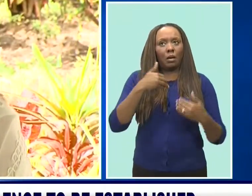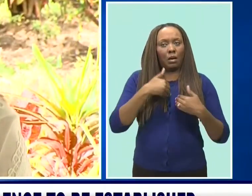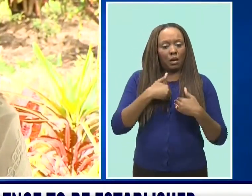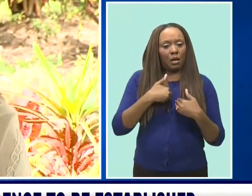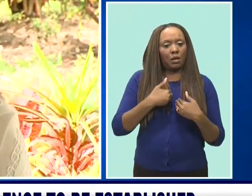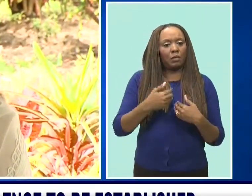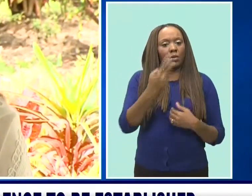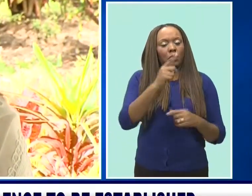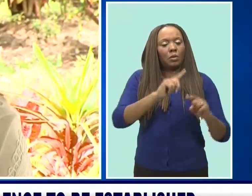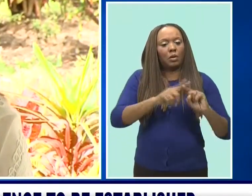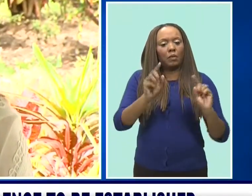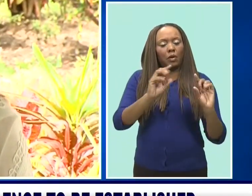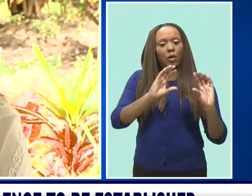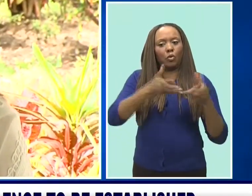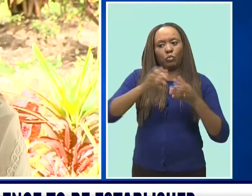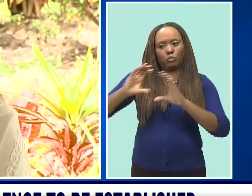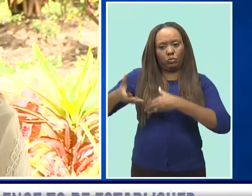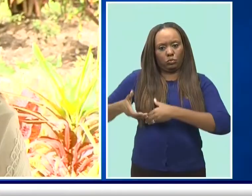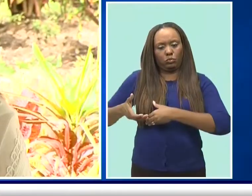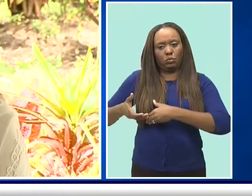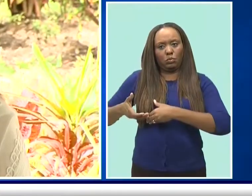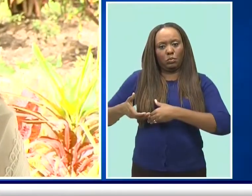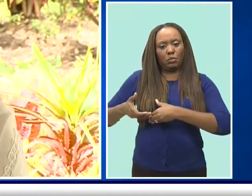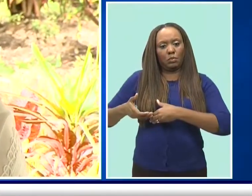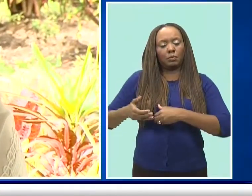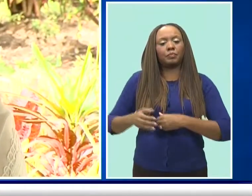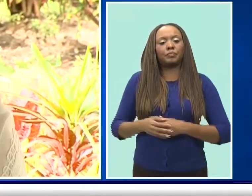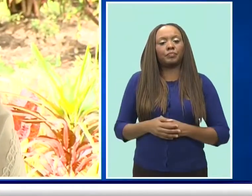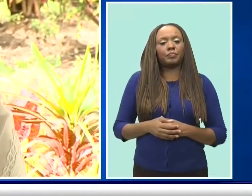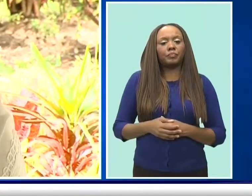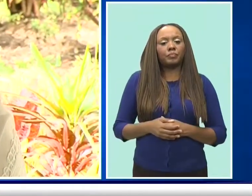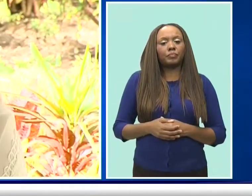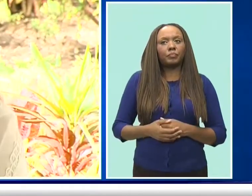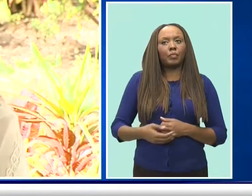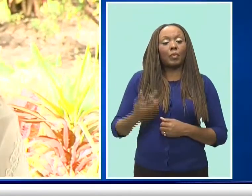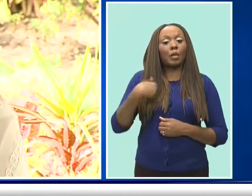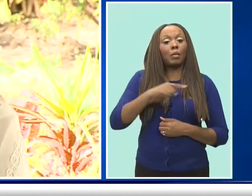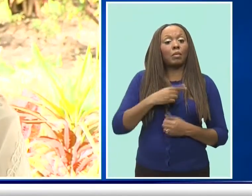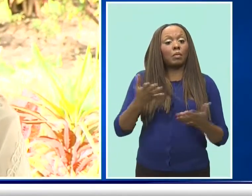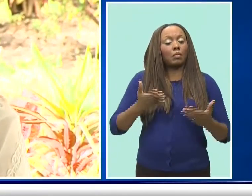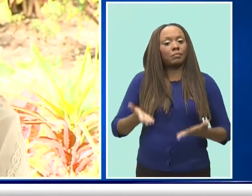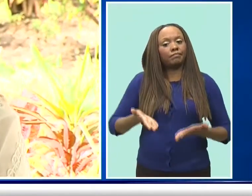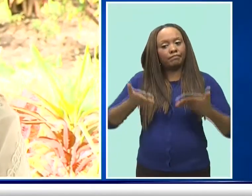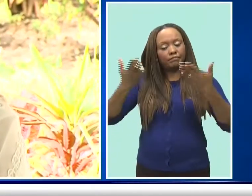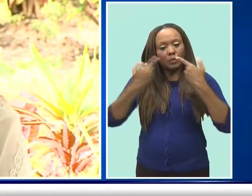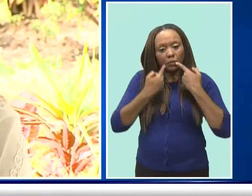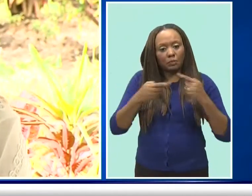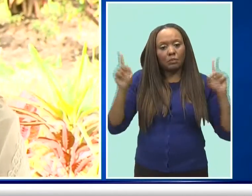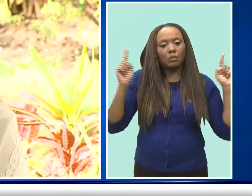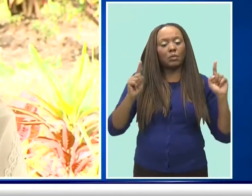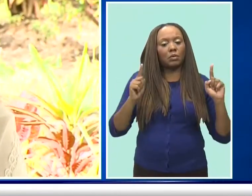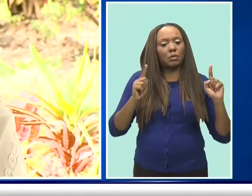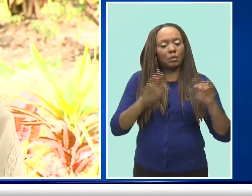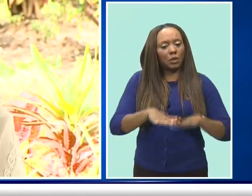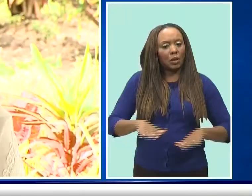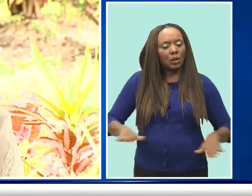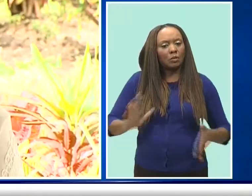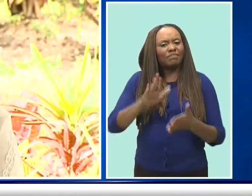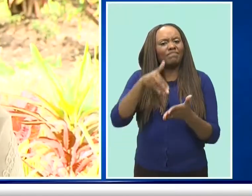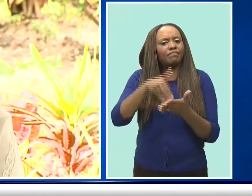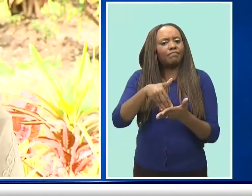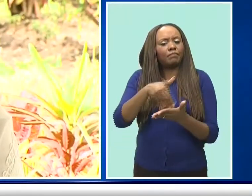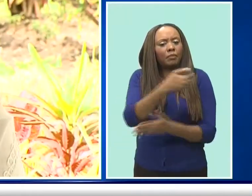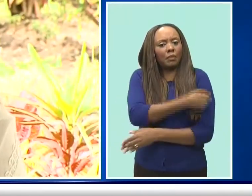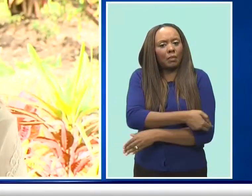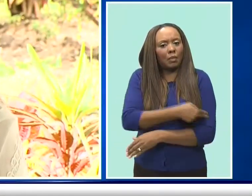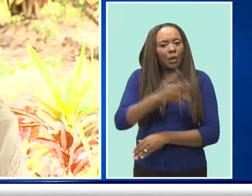Foundation. We are happy to announce a Pediatric Center of Excellence here in Barbados that will be established